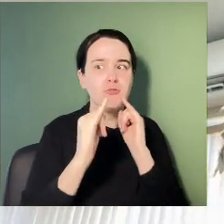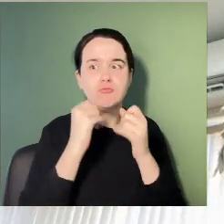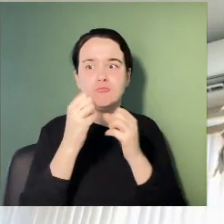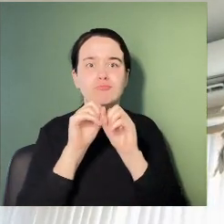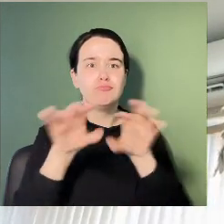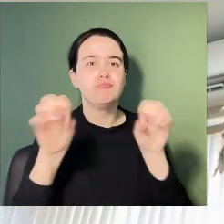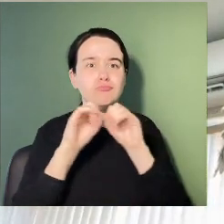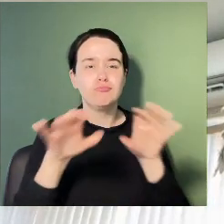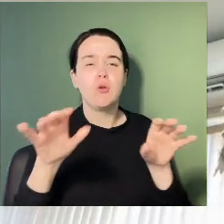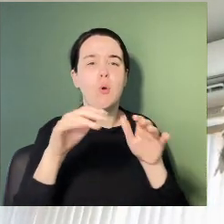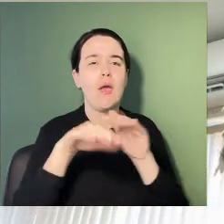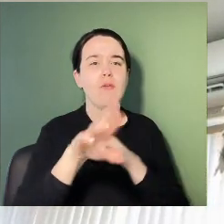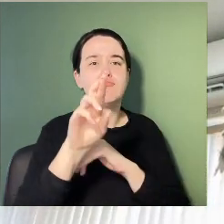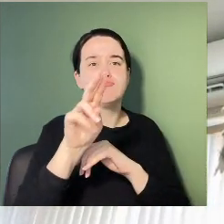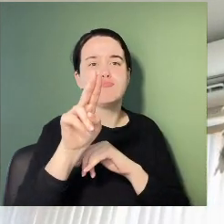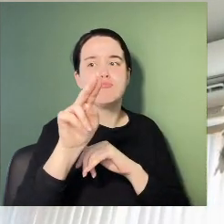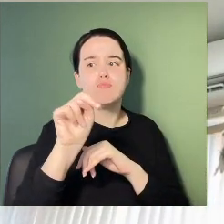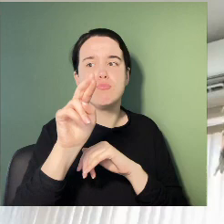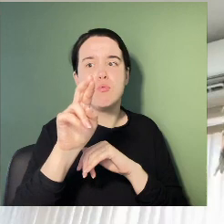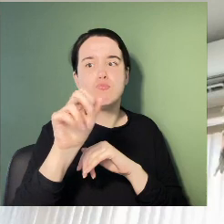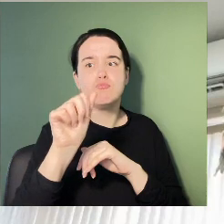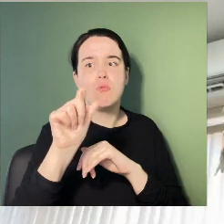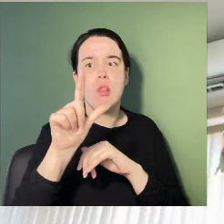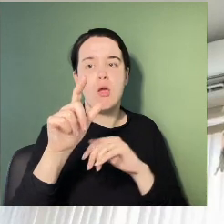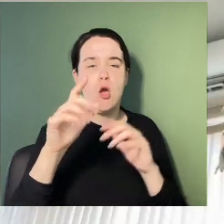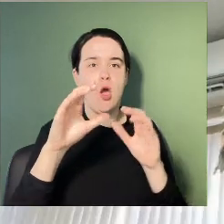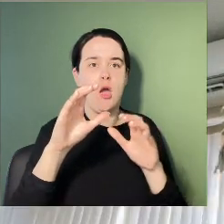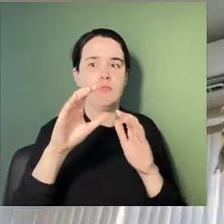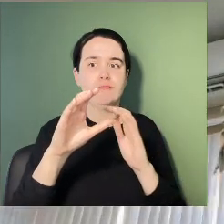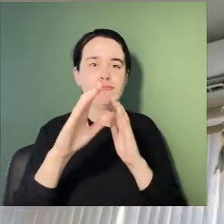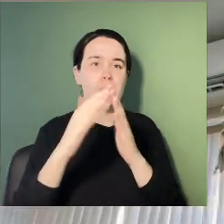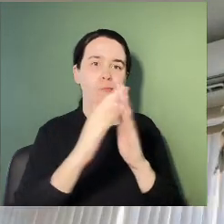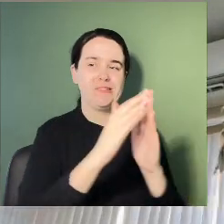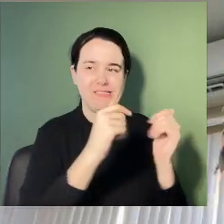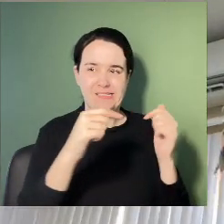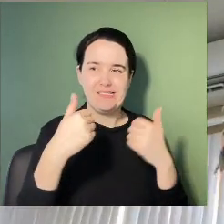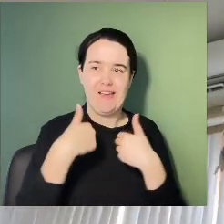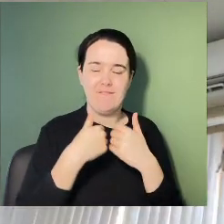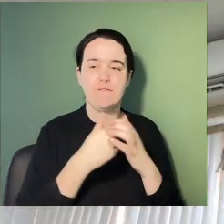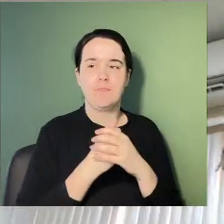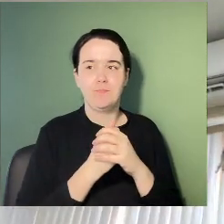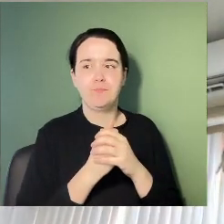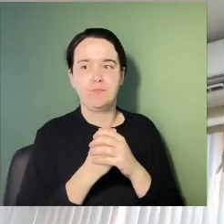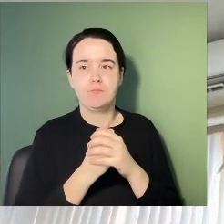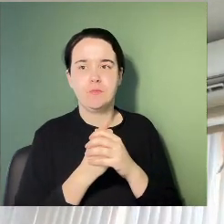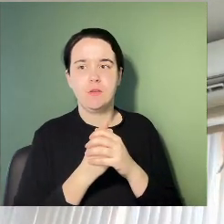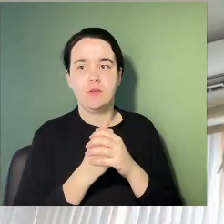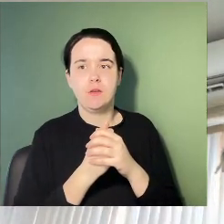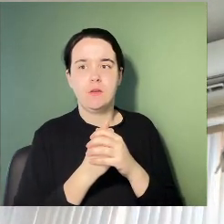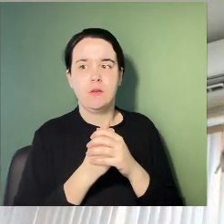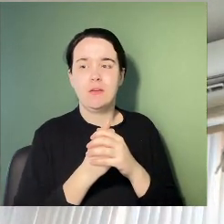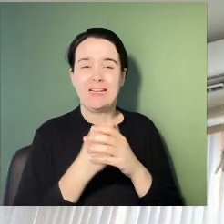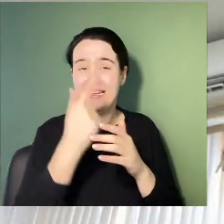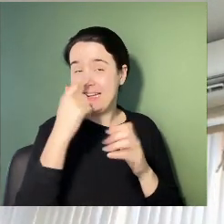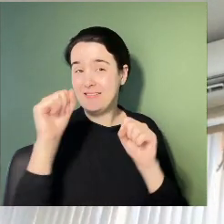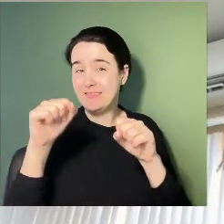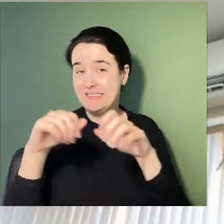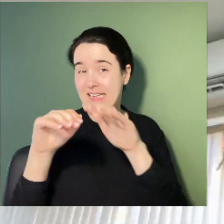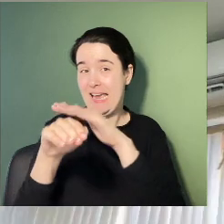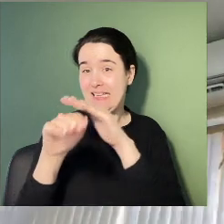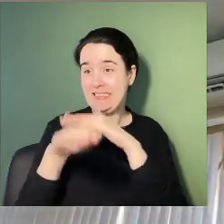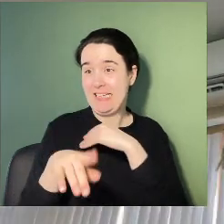outlying rural communities, just communities that are not in the metropole, as it were, and they can access information that